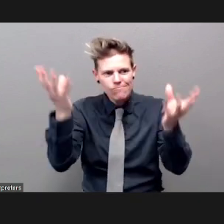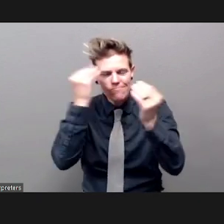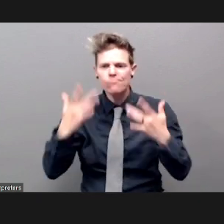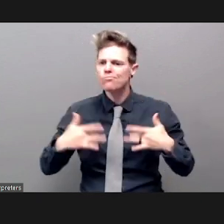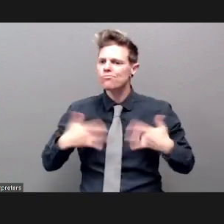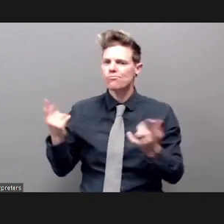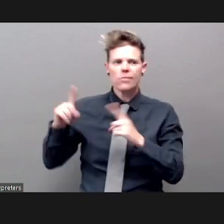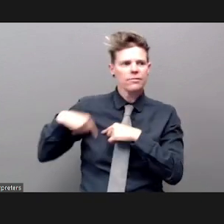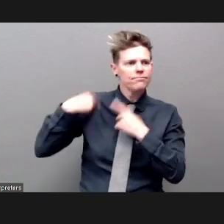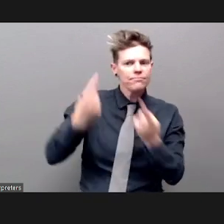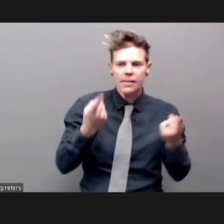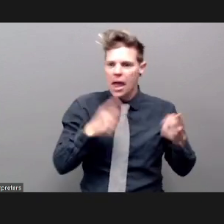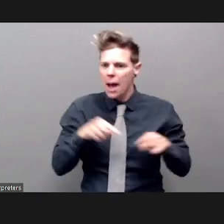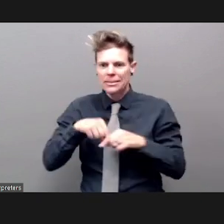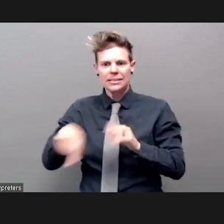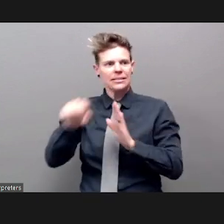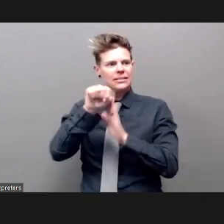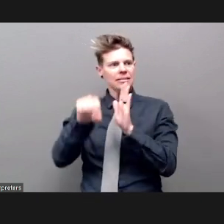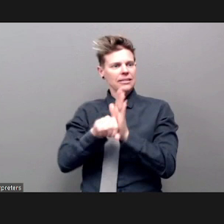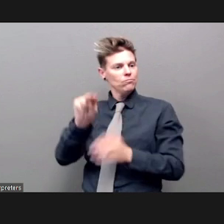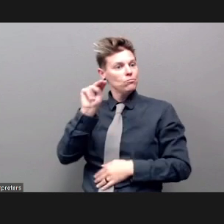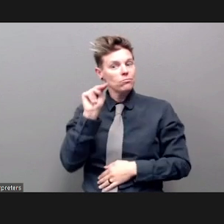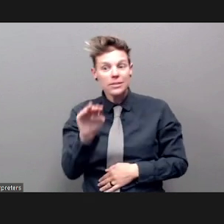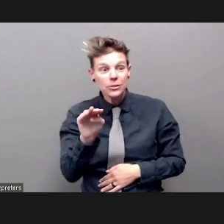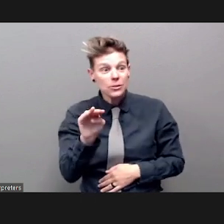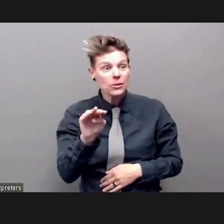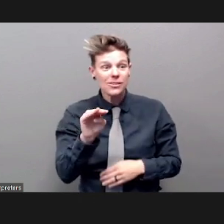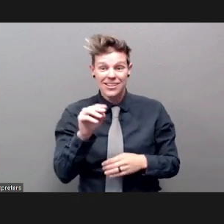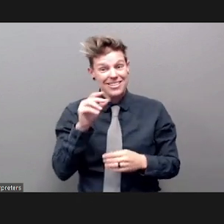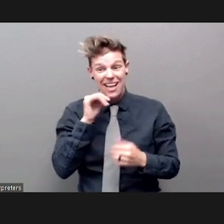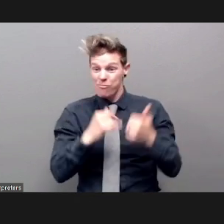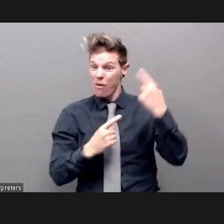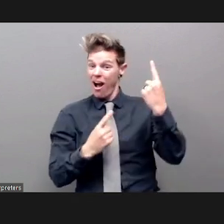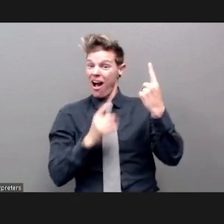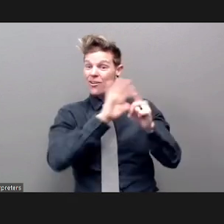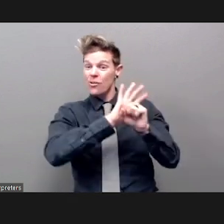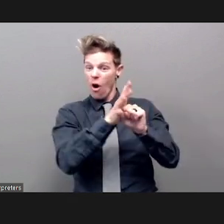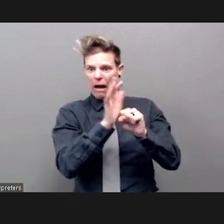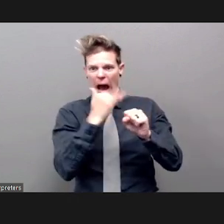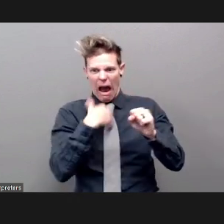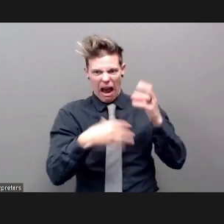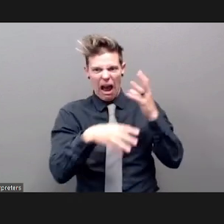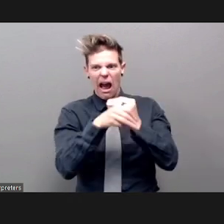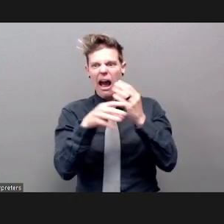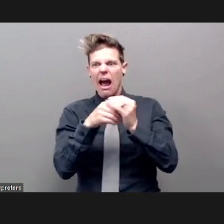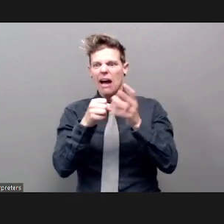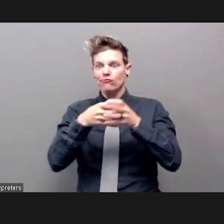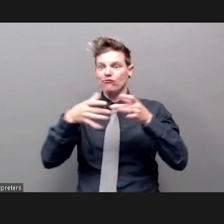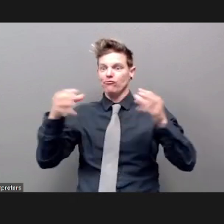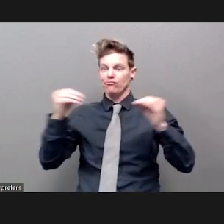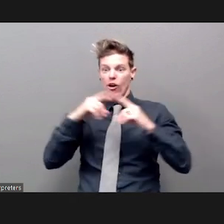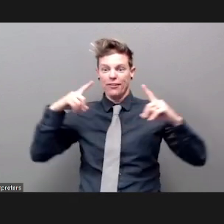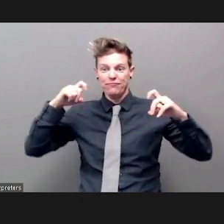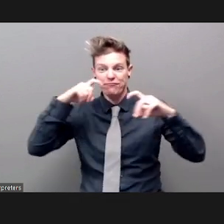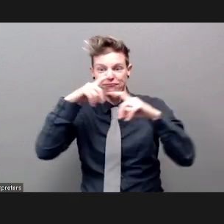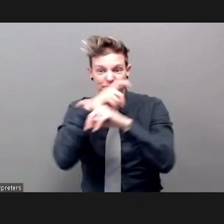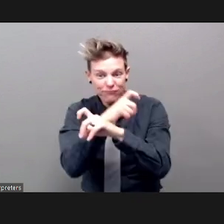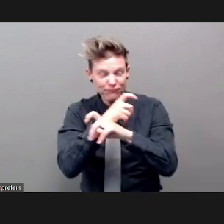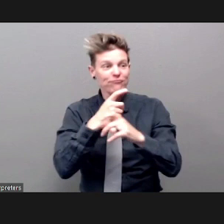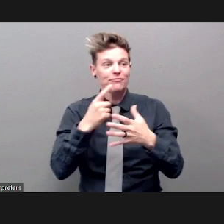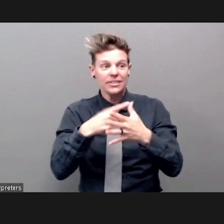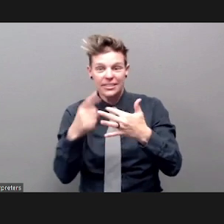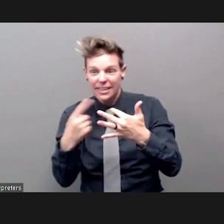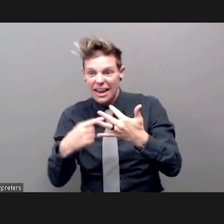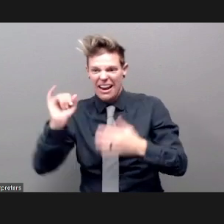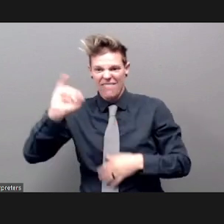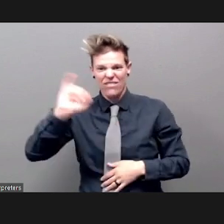state in not just COVID anymore, but all the other various changes in infection patterns in our state,